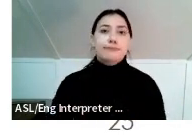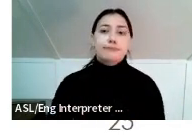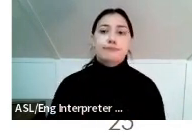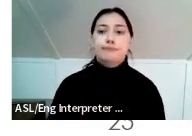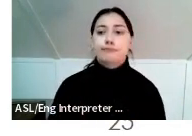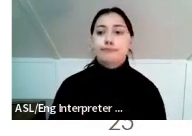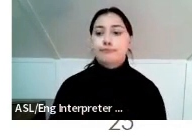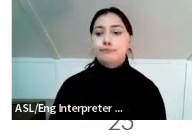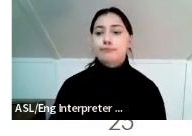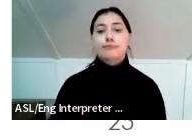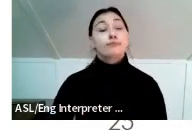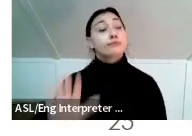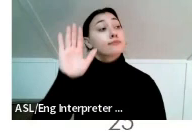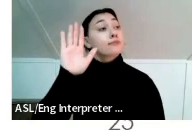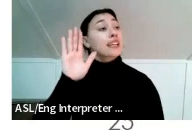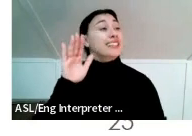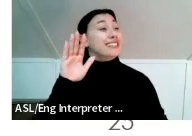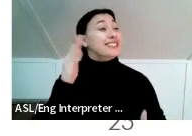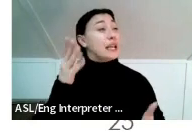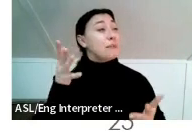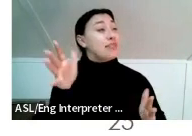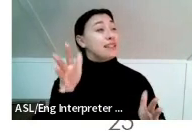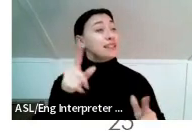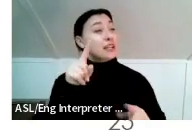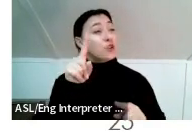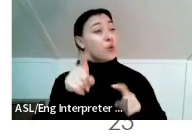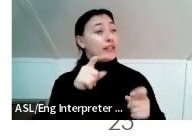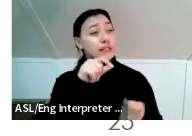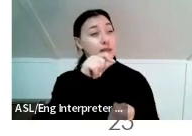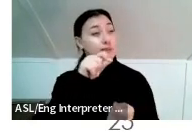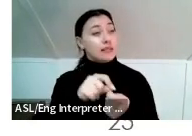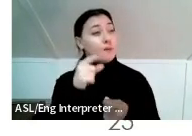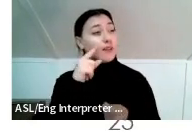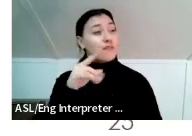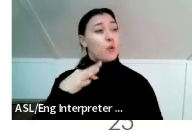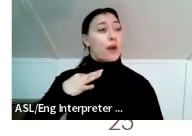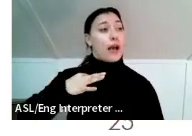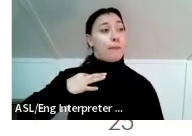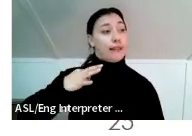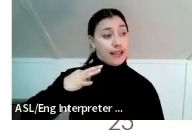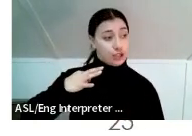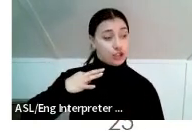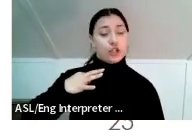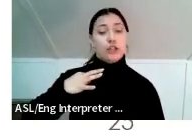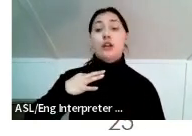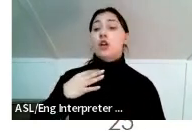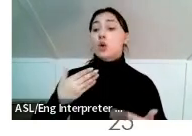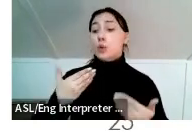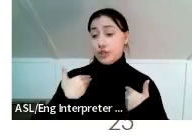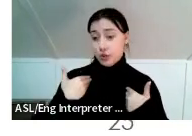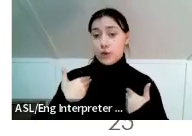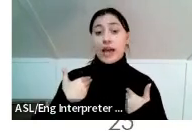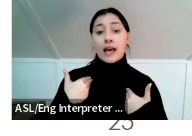And it looks like those are the only questions specific to the application itself. We do have